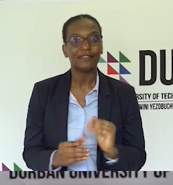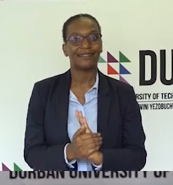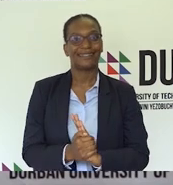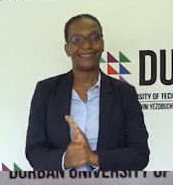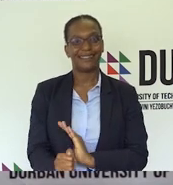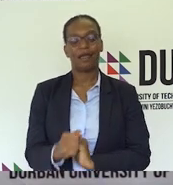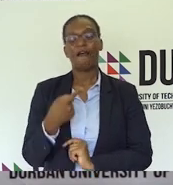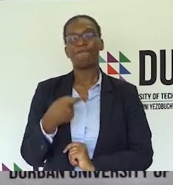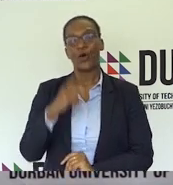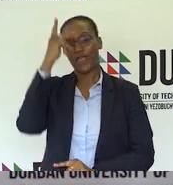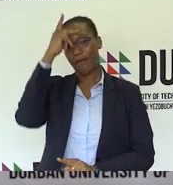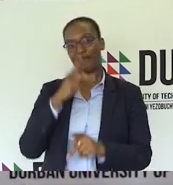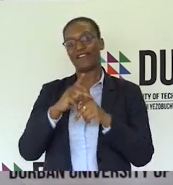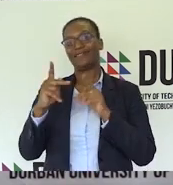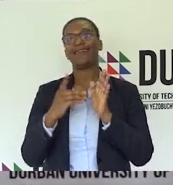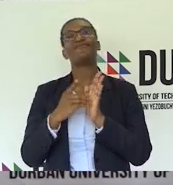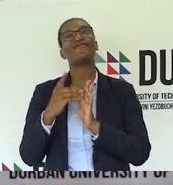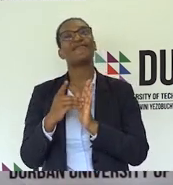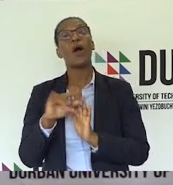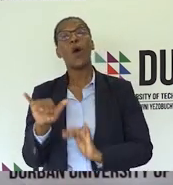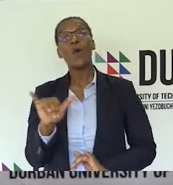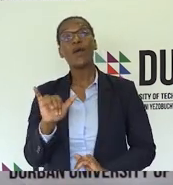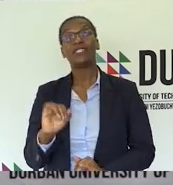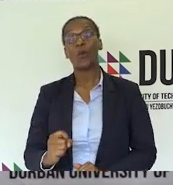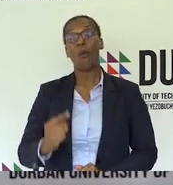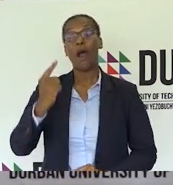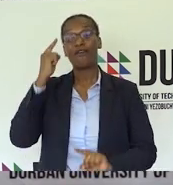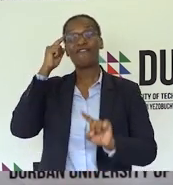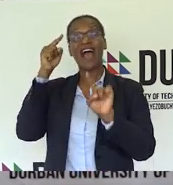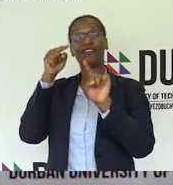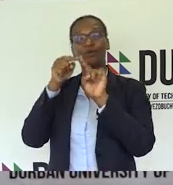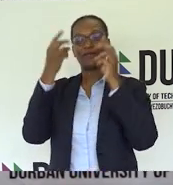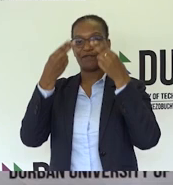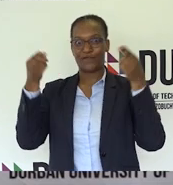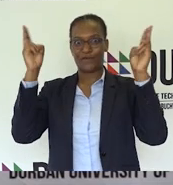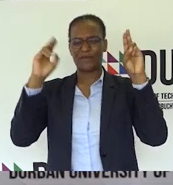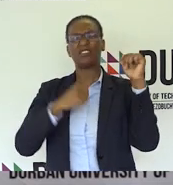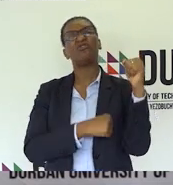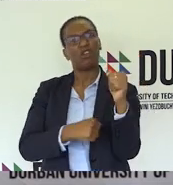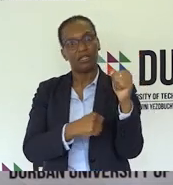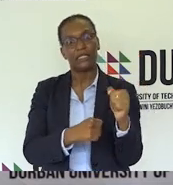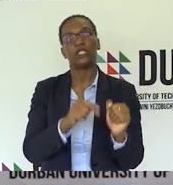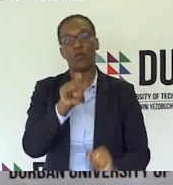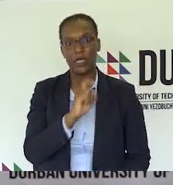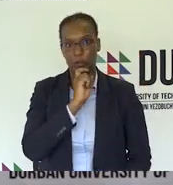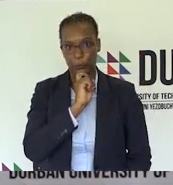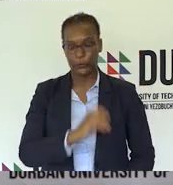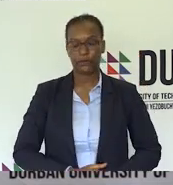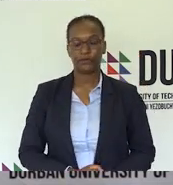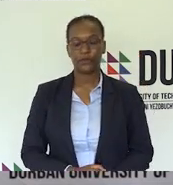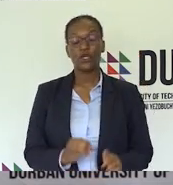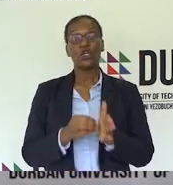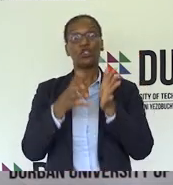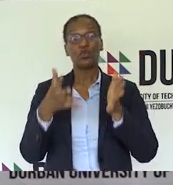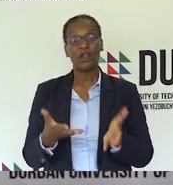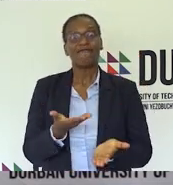skills for their professional development, which is one of the objectives of the university strategy.